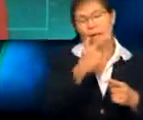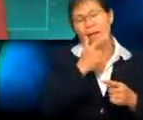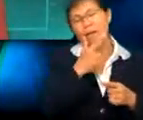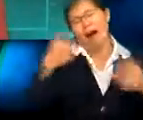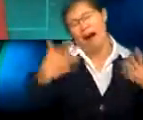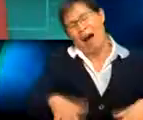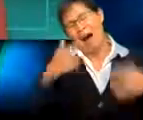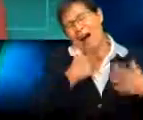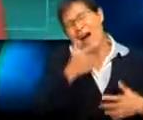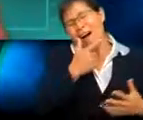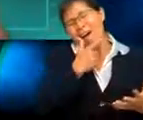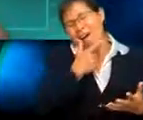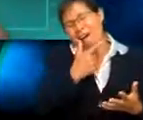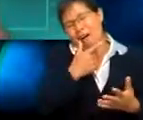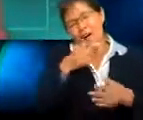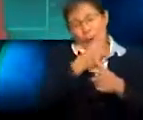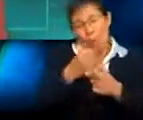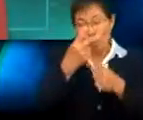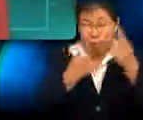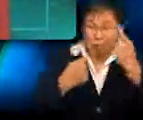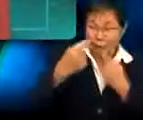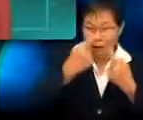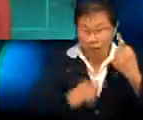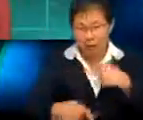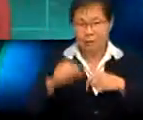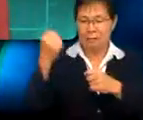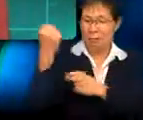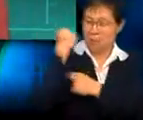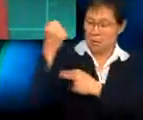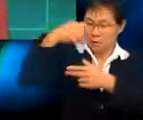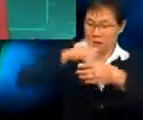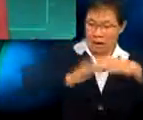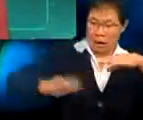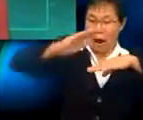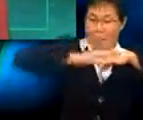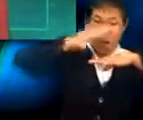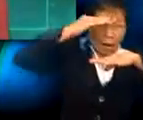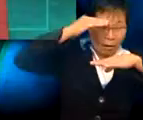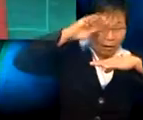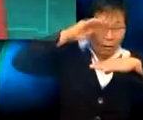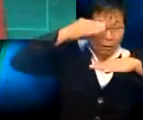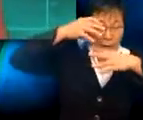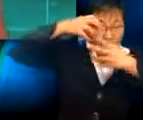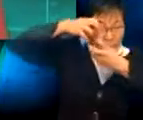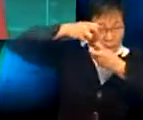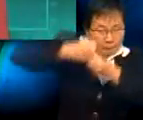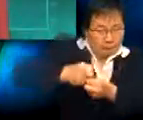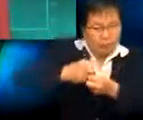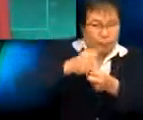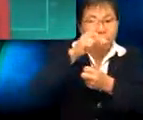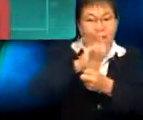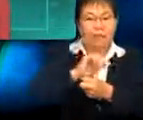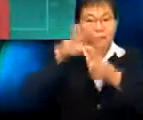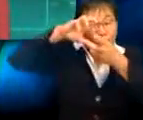laughs too hard, or cries, muscles in the upper eyelid squeeze the